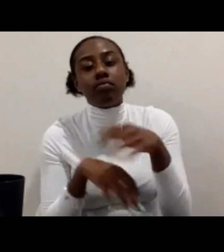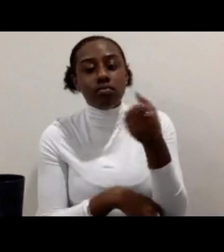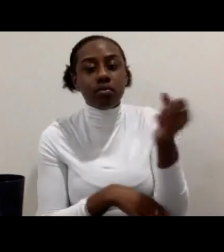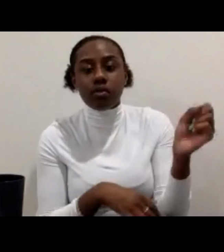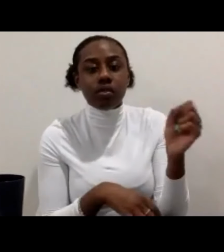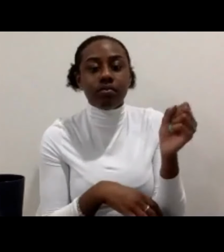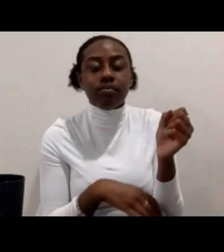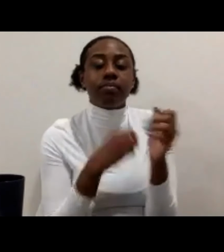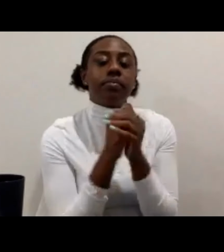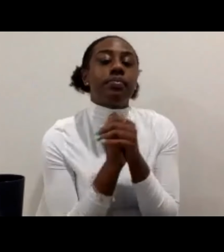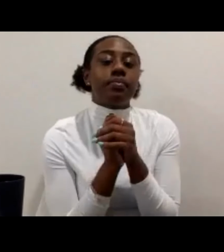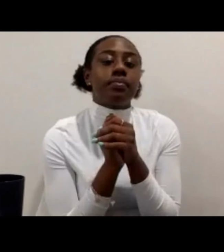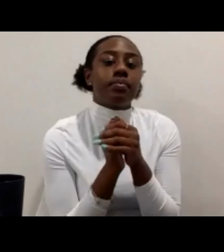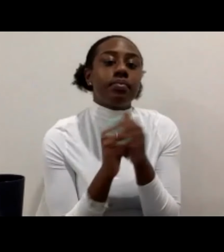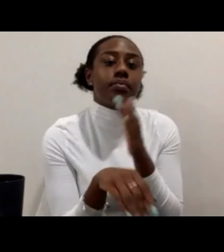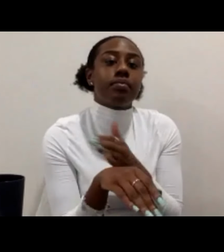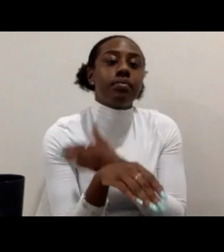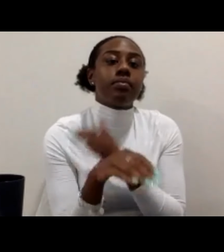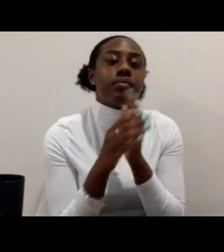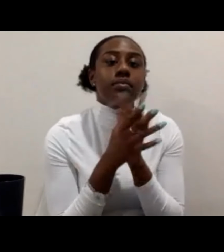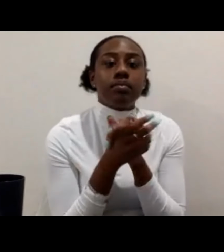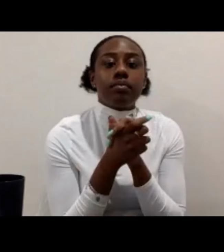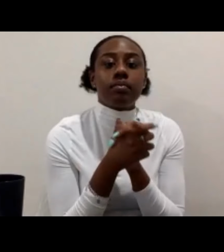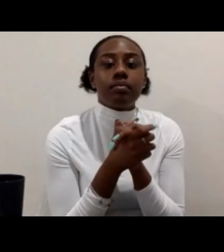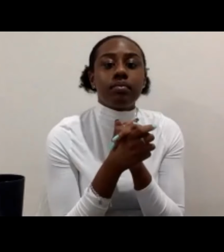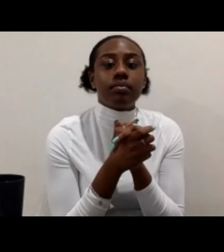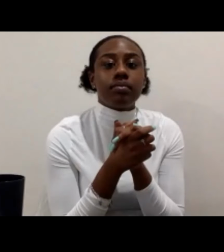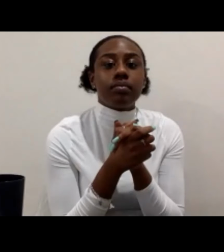way? So.